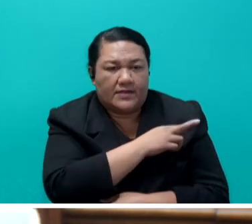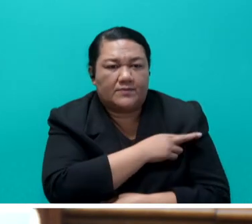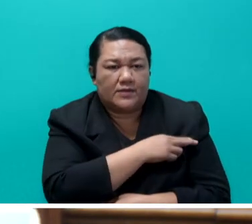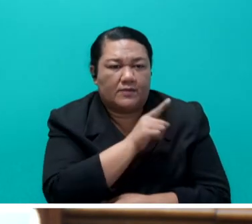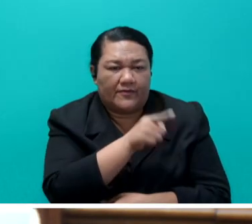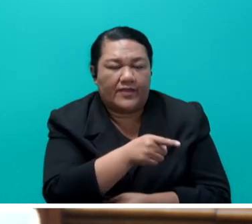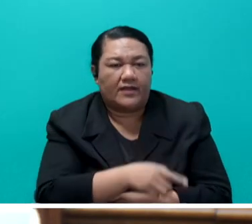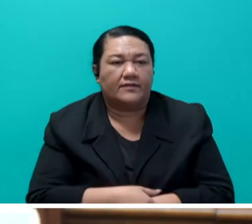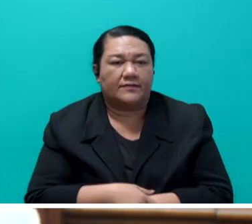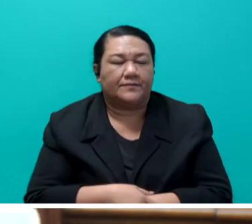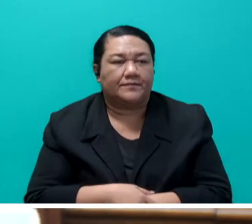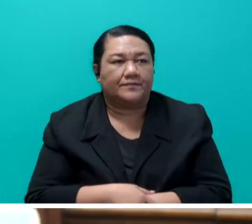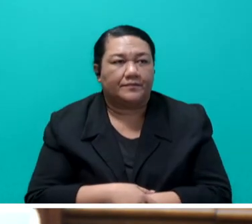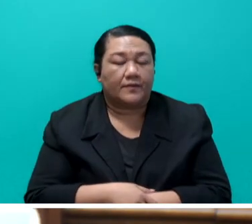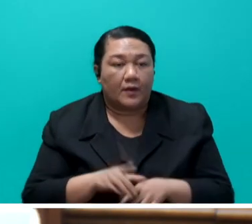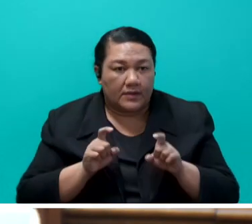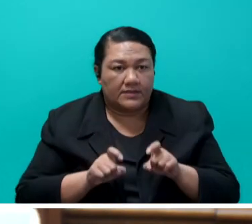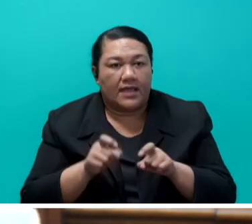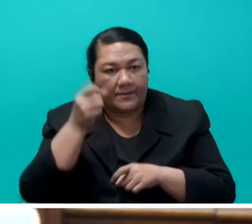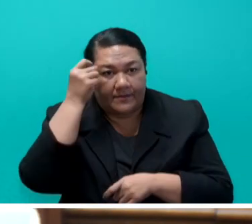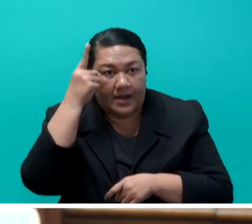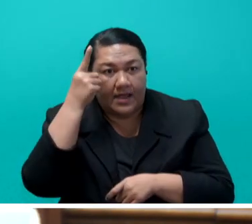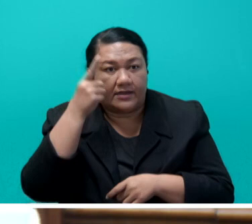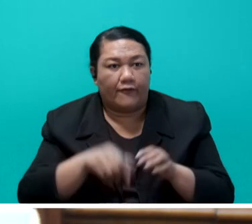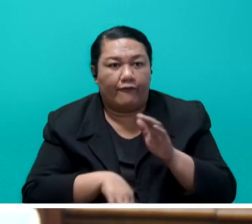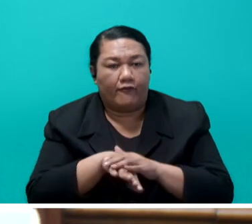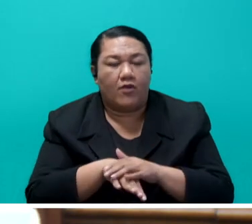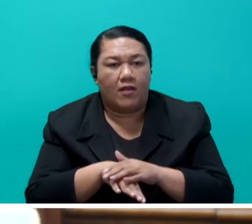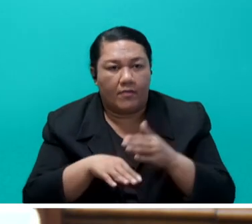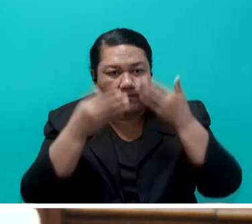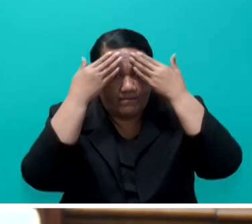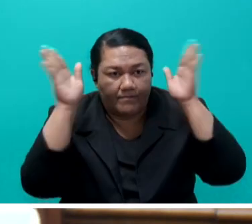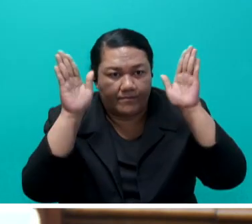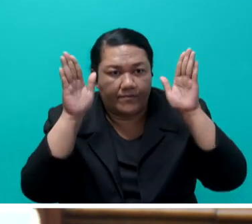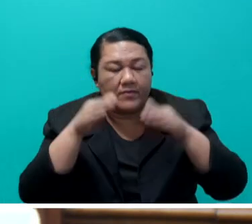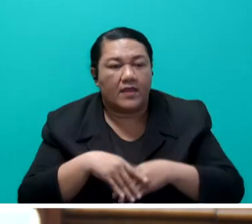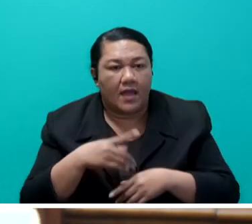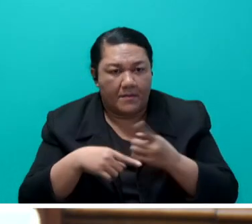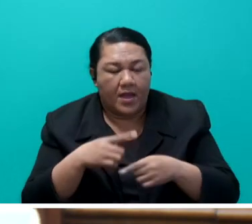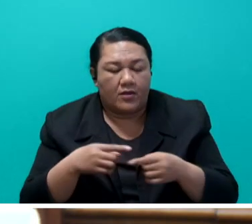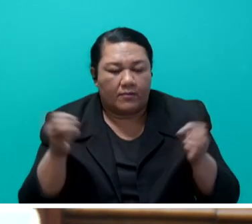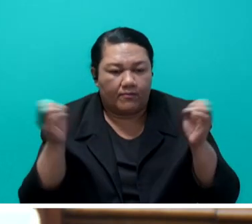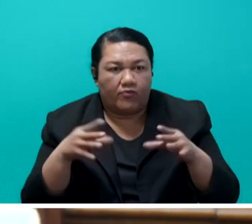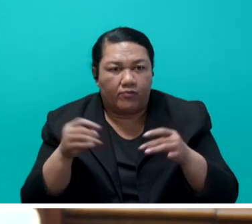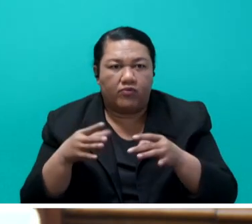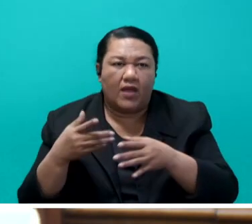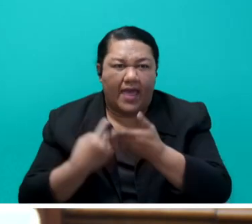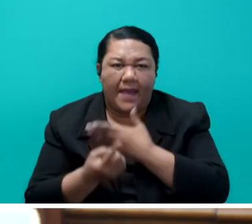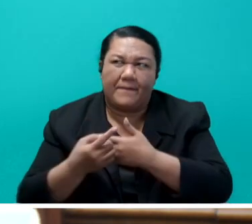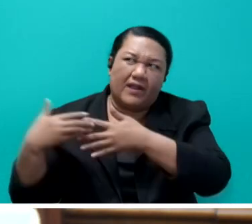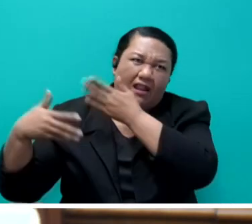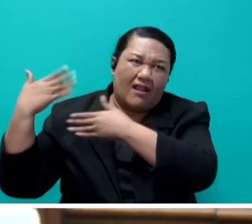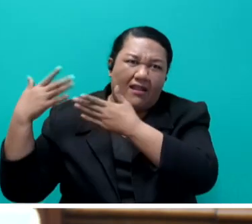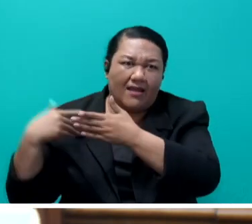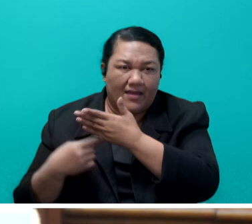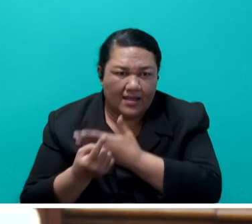Mr. Speaker, sir, we remain fully alert and conscious of the nuclear legacy, the legacy issues